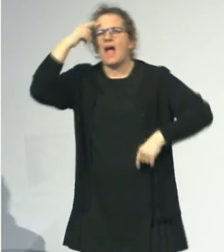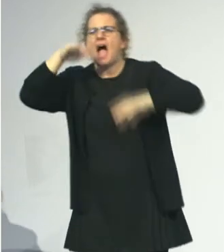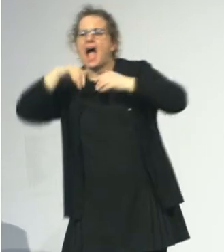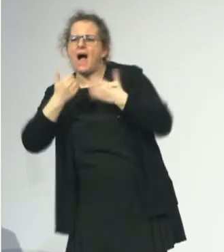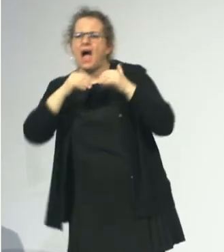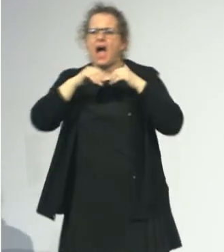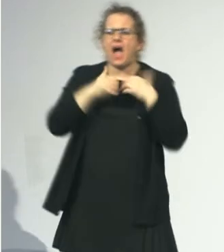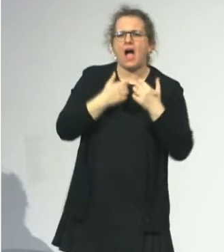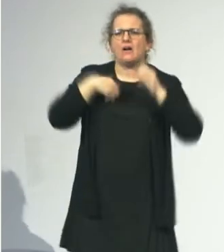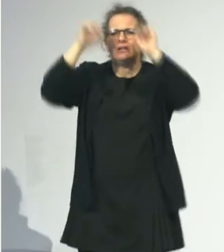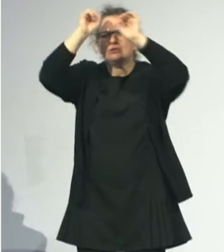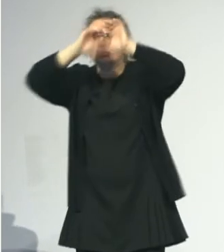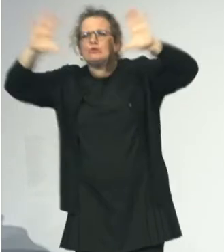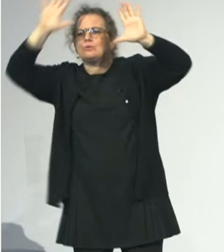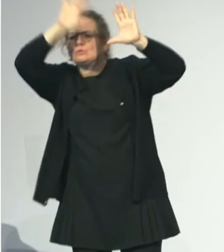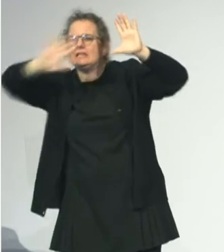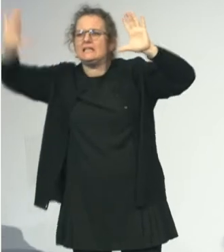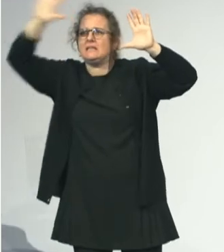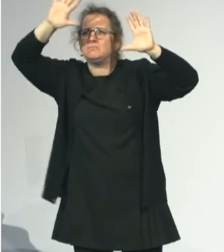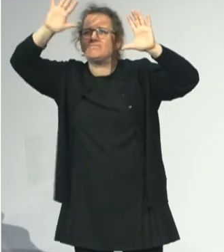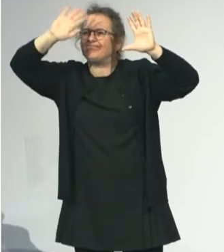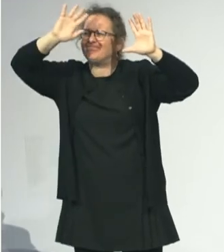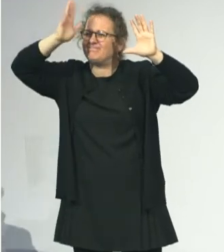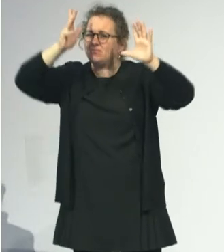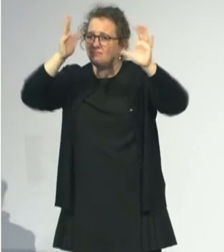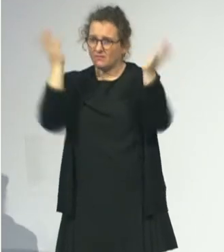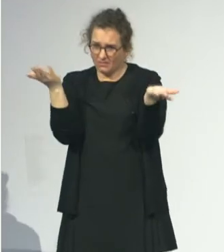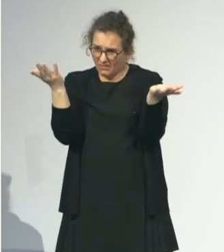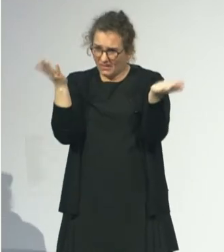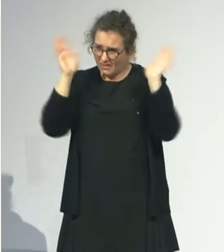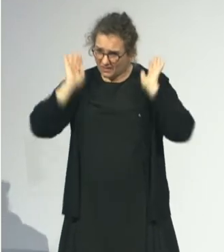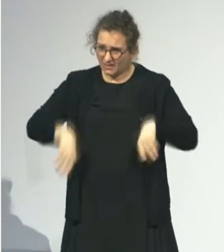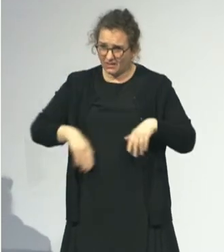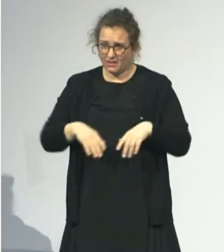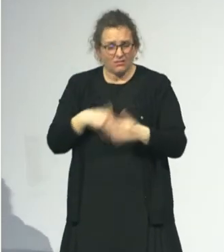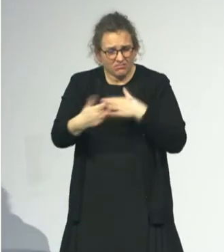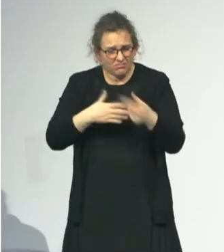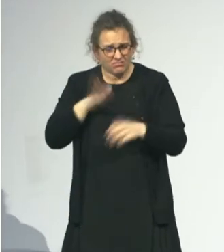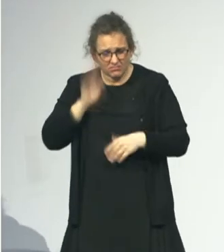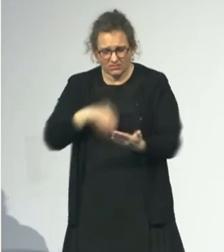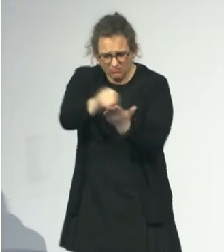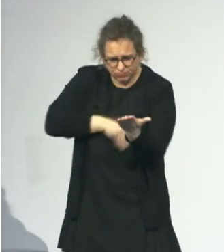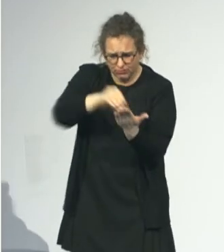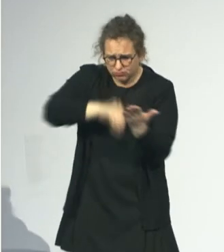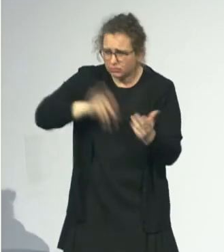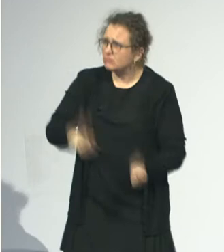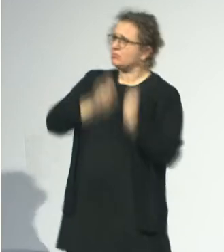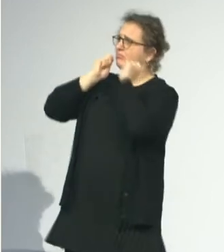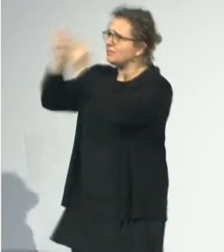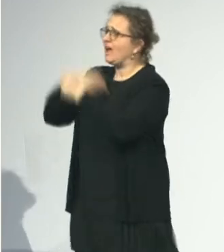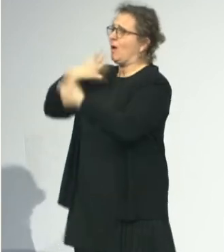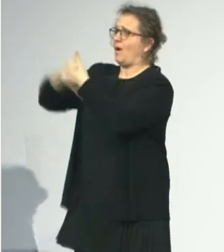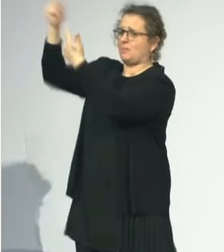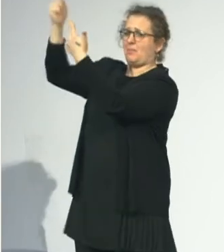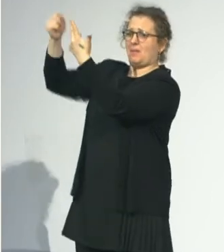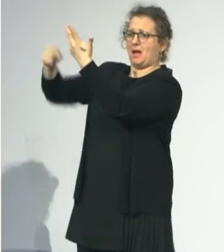Do, and don't be afraid to nominate. And nominate, keep nominating, because it, first of all, makes you better when you reevaluate what you're doing.